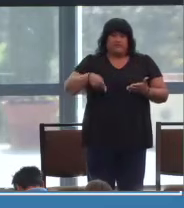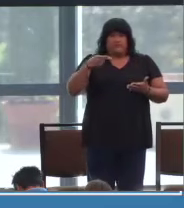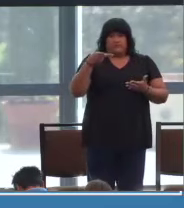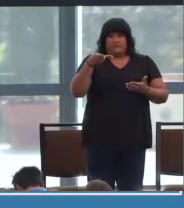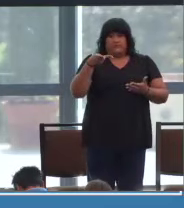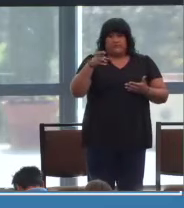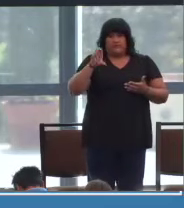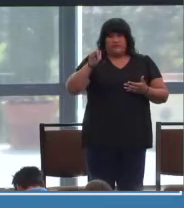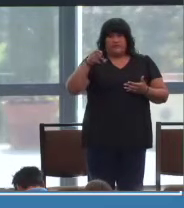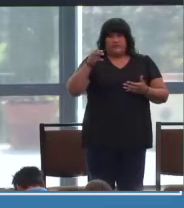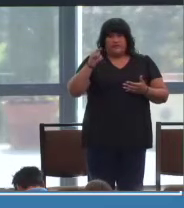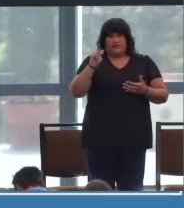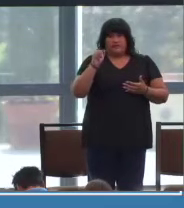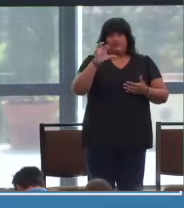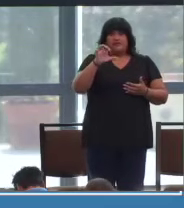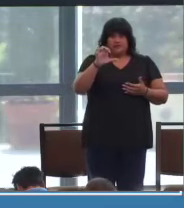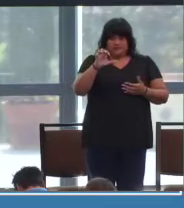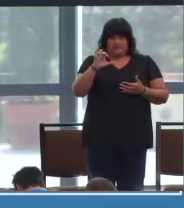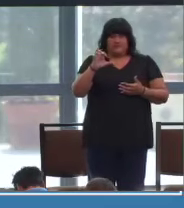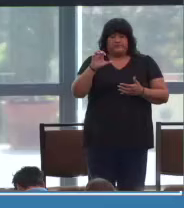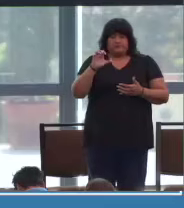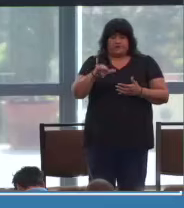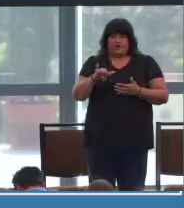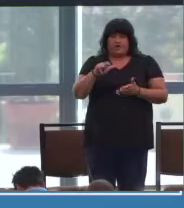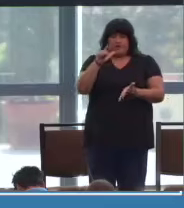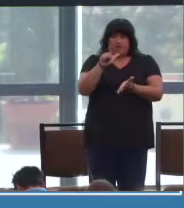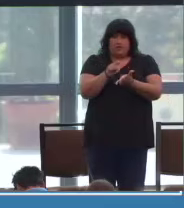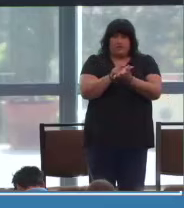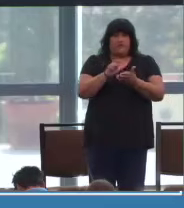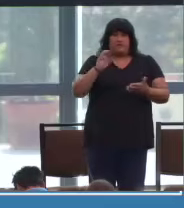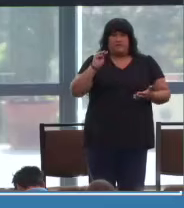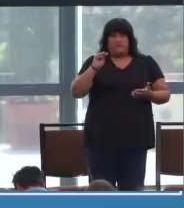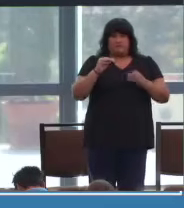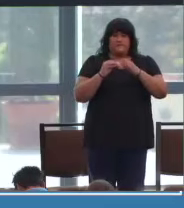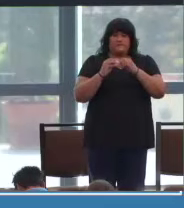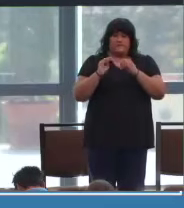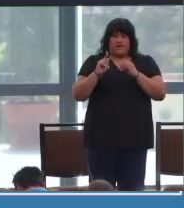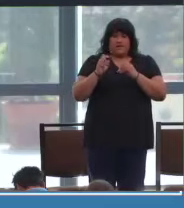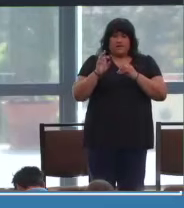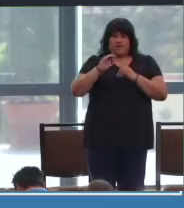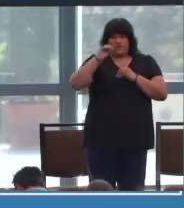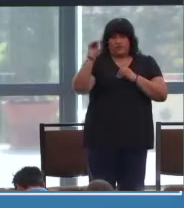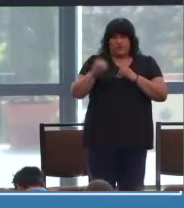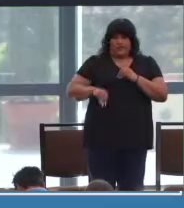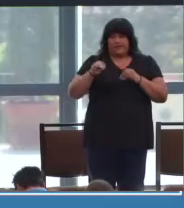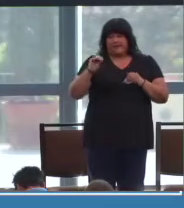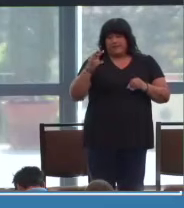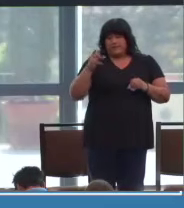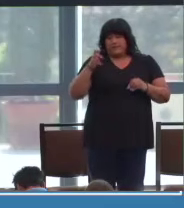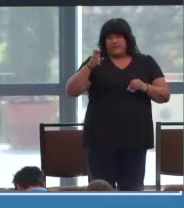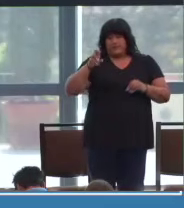prophylactic anticoagulation with the low molecular weight heparin shots. And certainly similarly, if someone